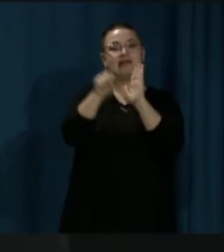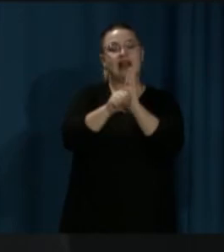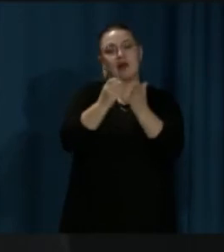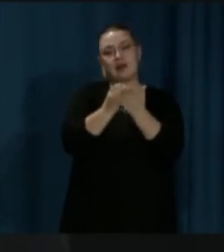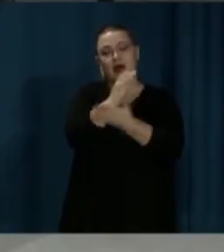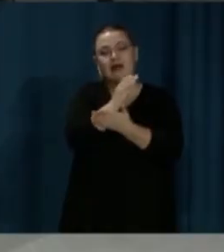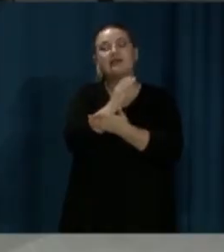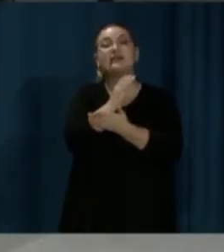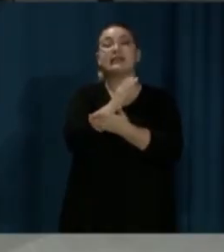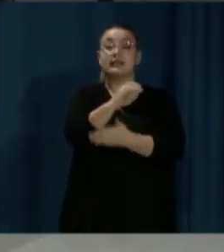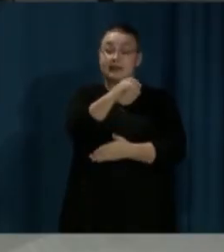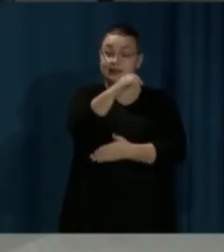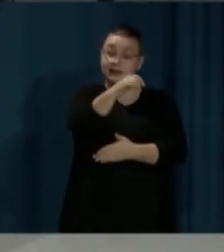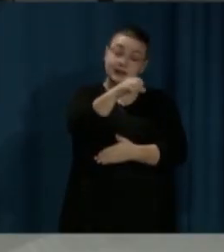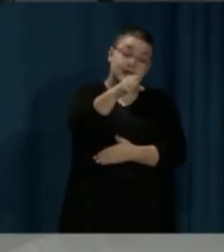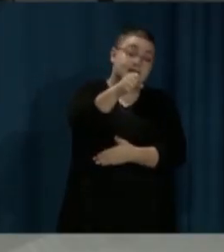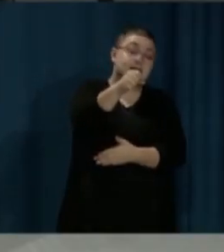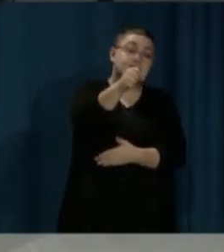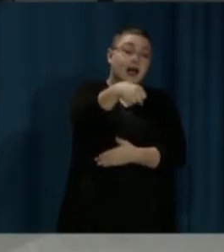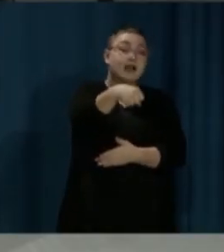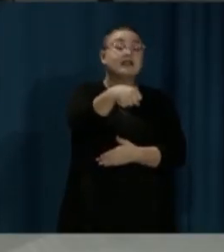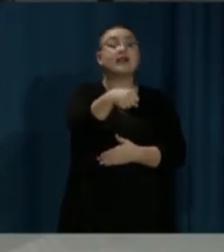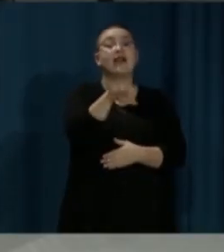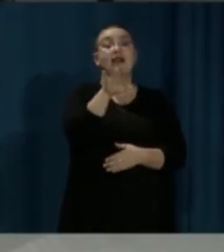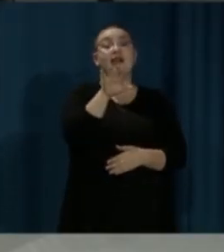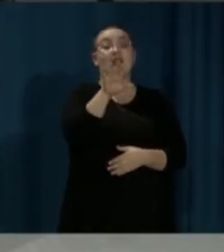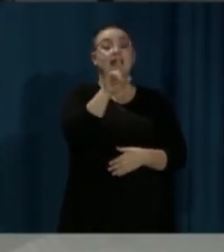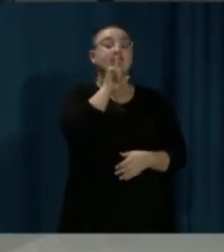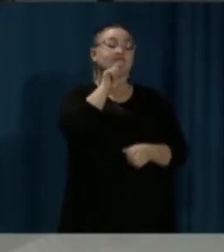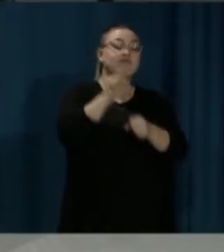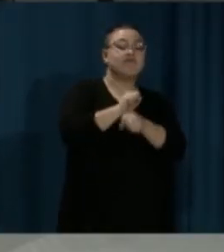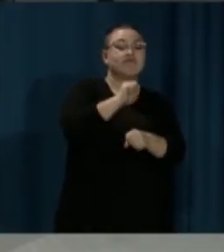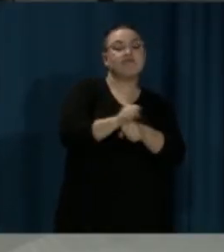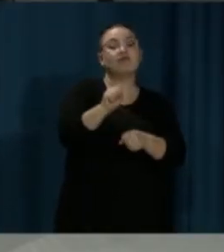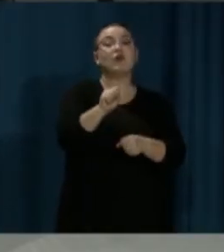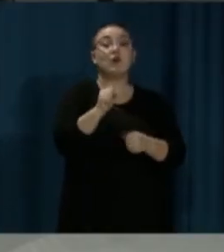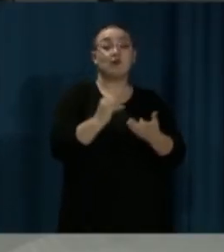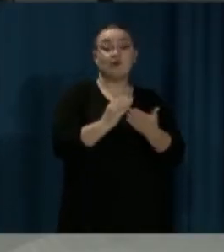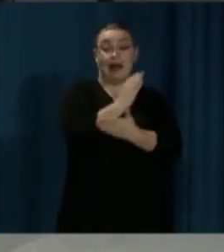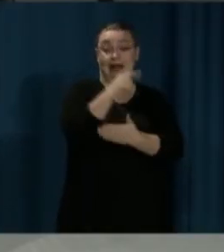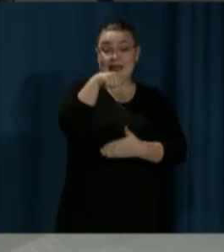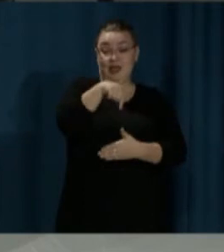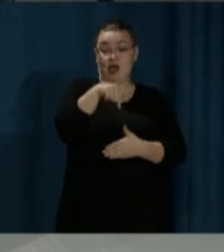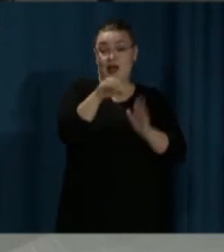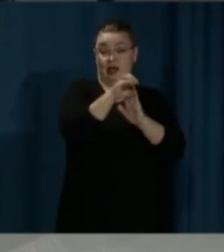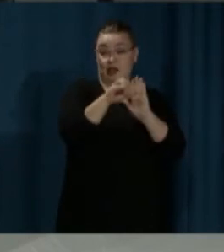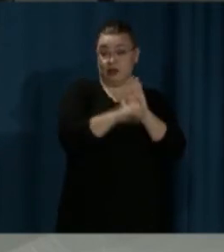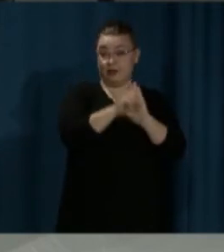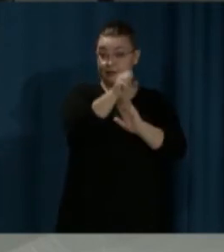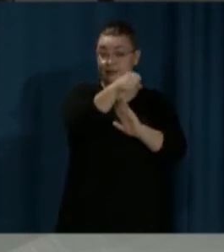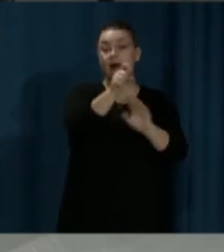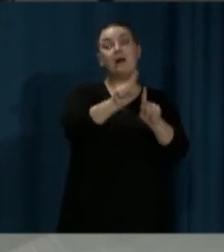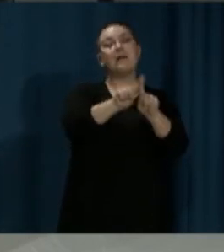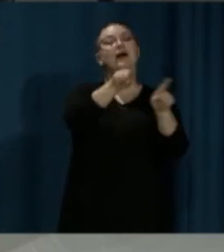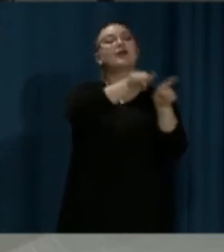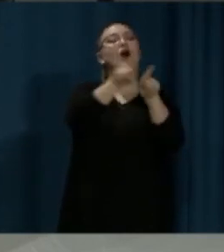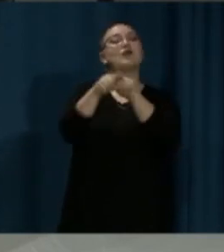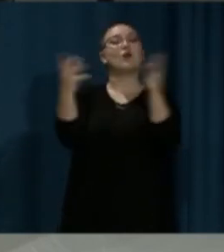it's a right. The right to vote's a fundamental right in our state constitutions, but it's also a responsibility and a